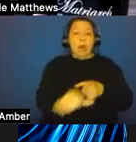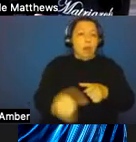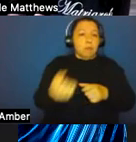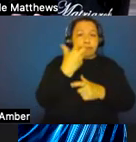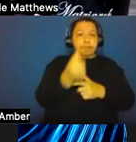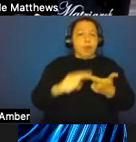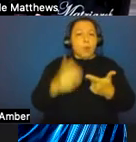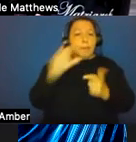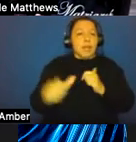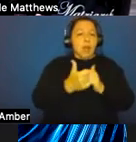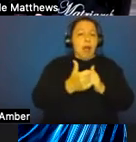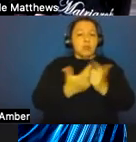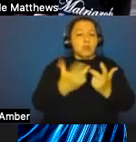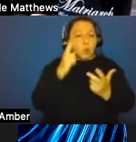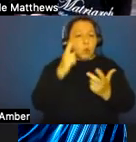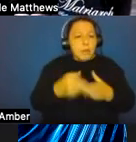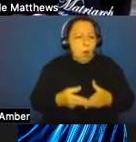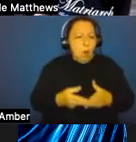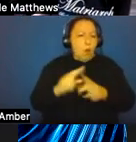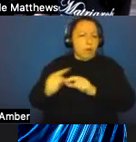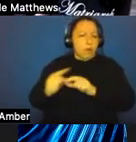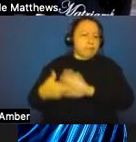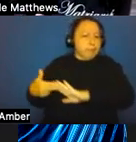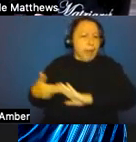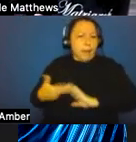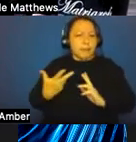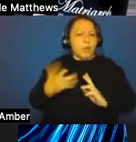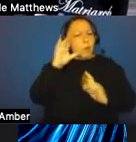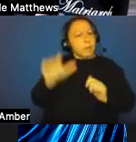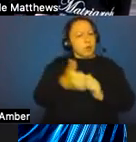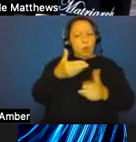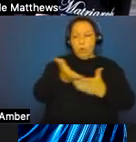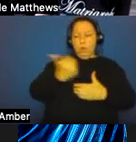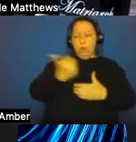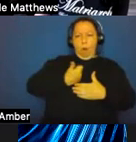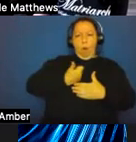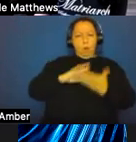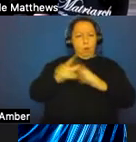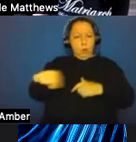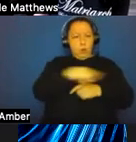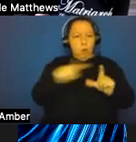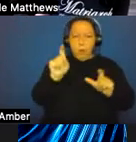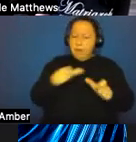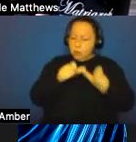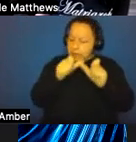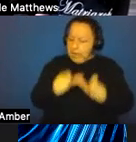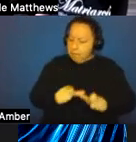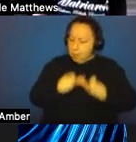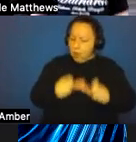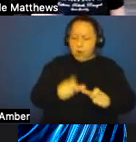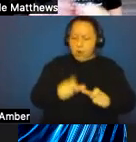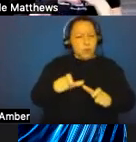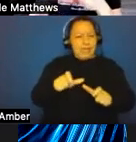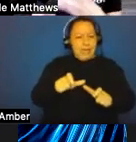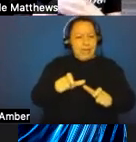get challenged by our own communities. But we need to keep pushing. We need to keep mobilizing our communities, because that's how we create change.